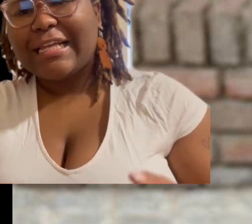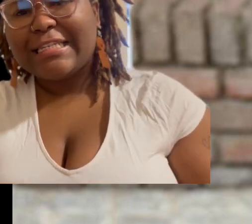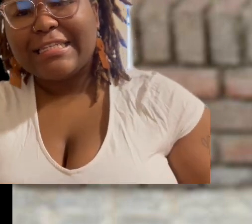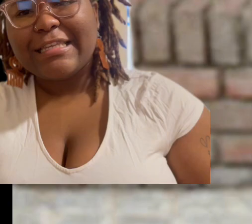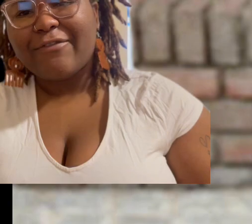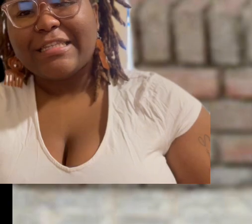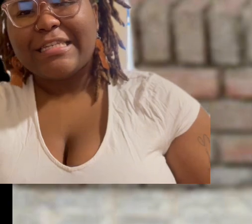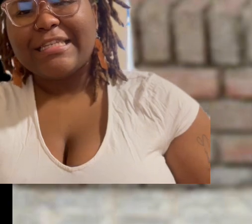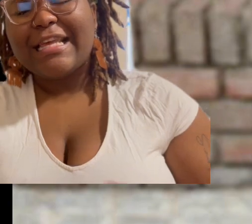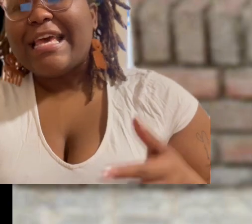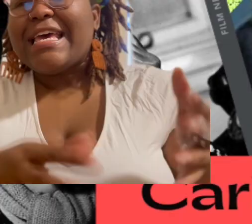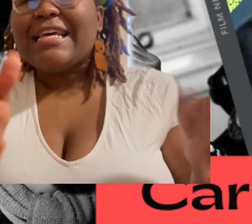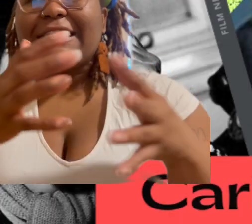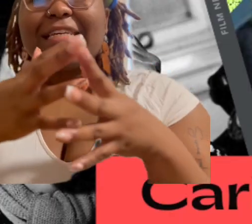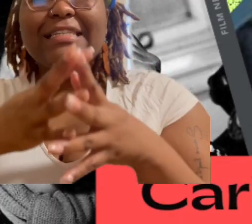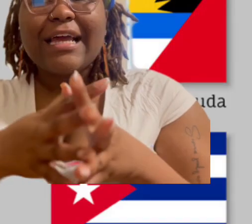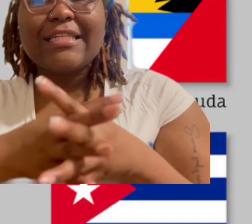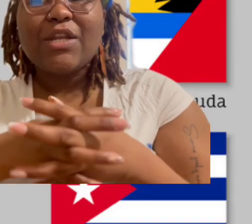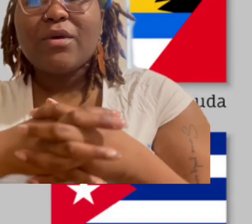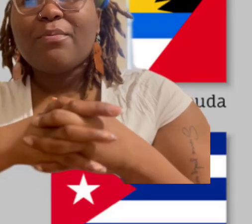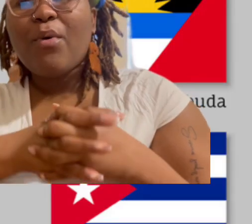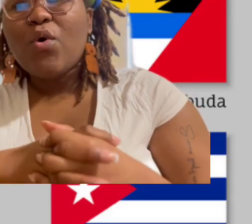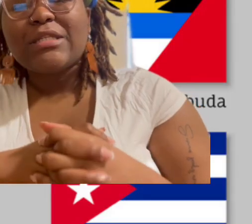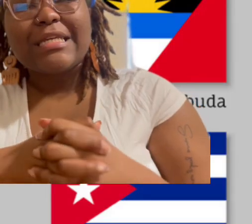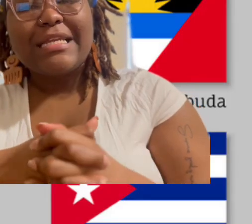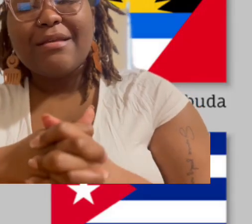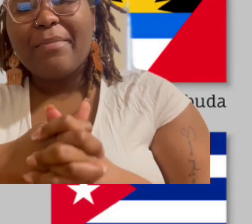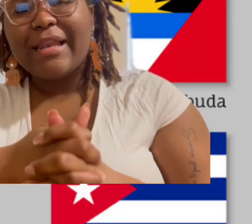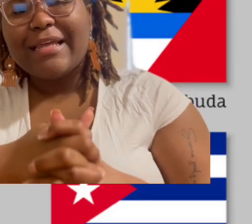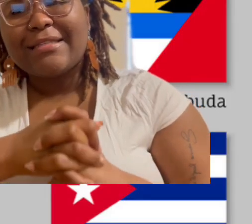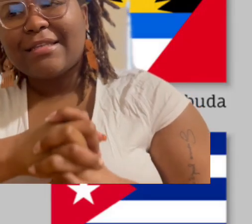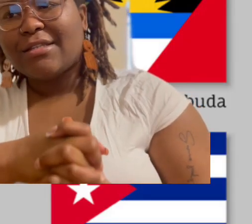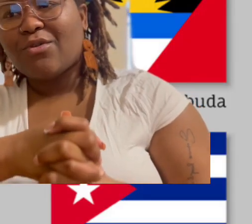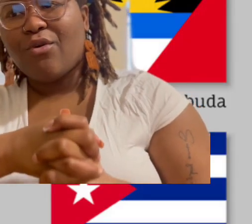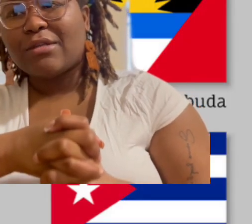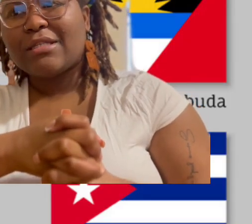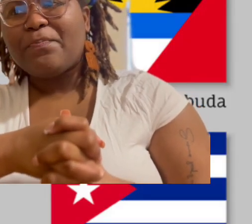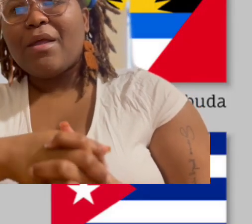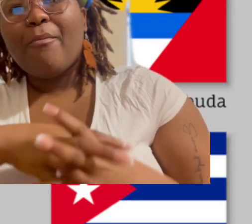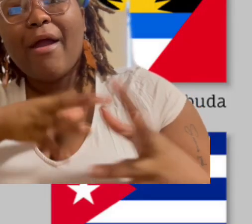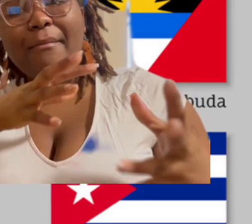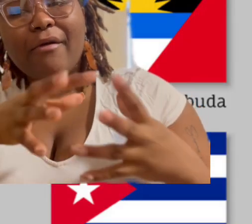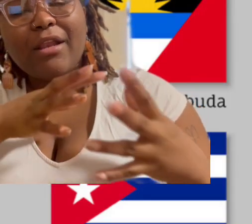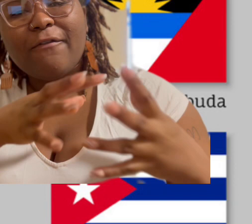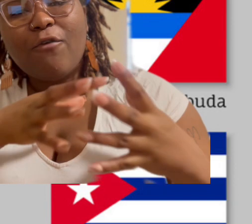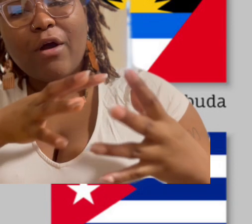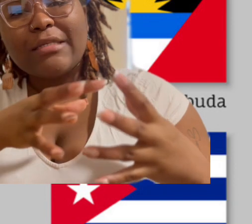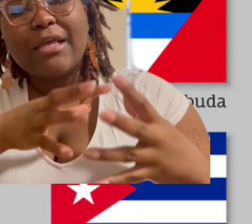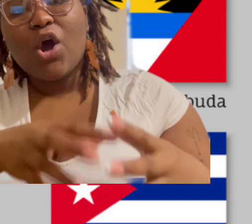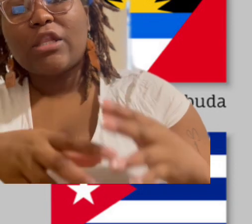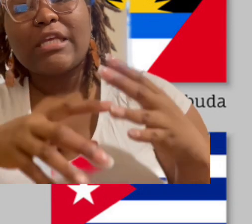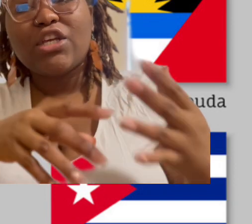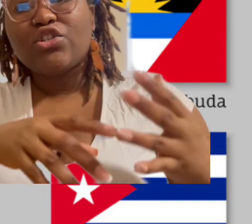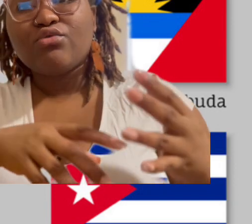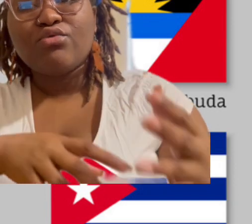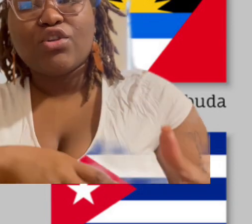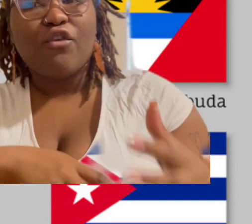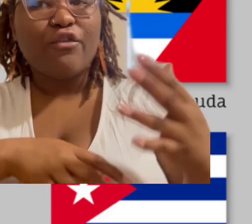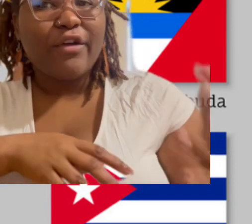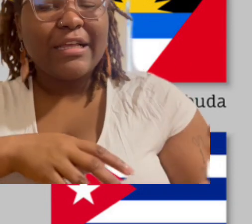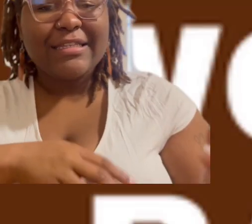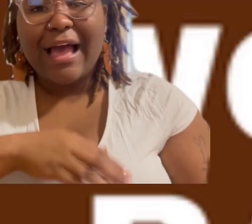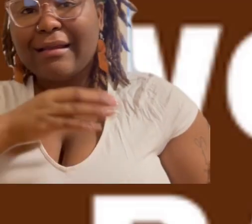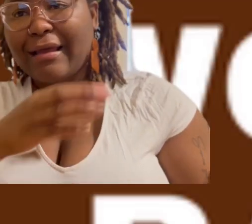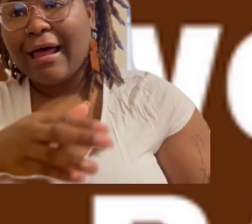the 1970s intersected with post-independence discourse, primarily focusing on the issues